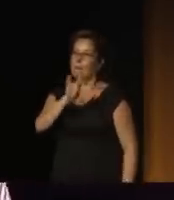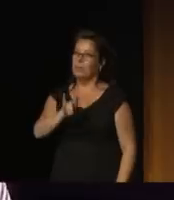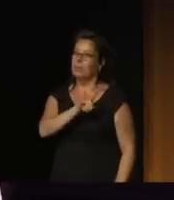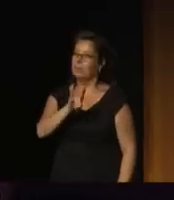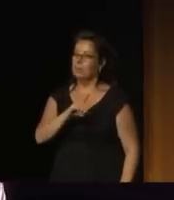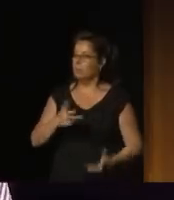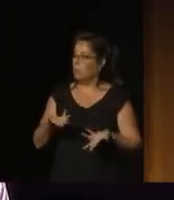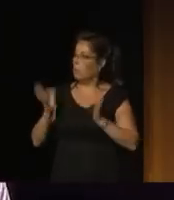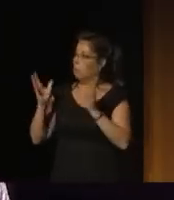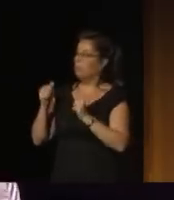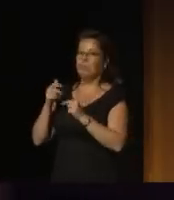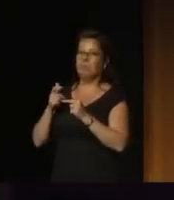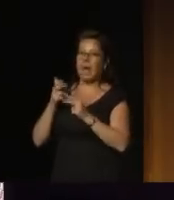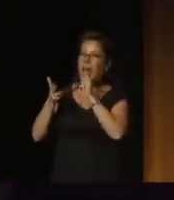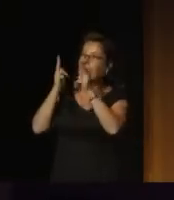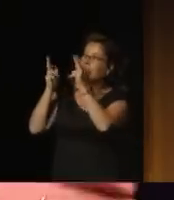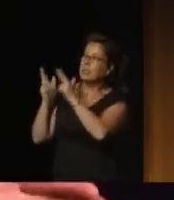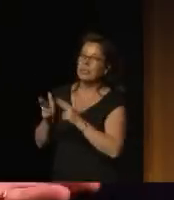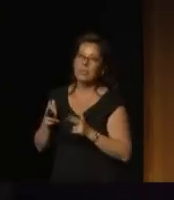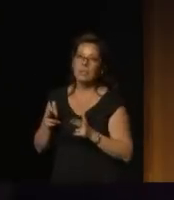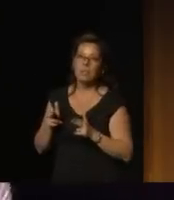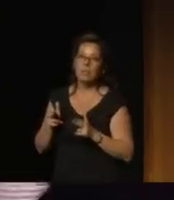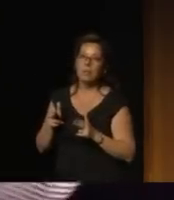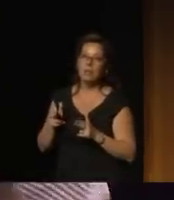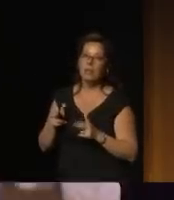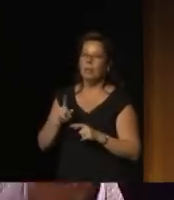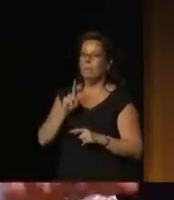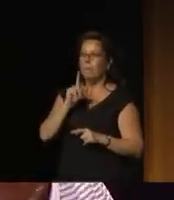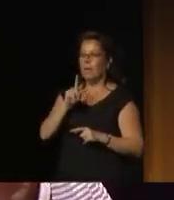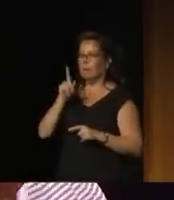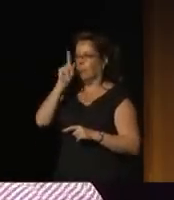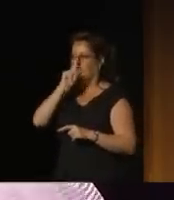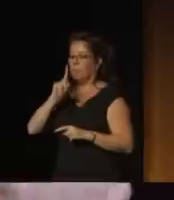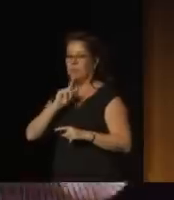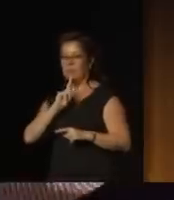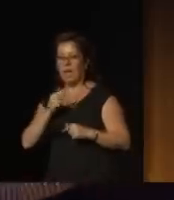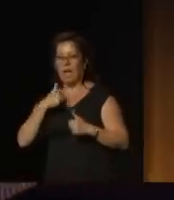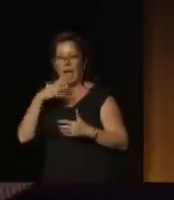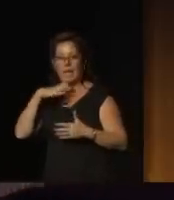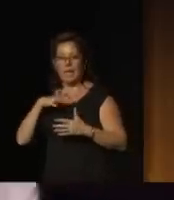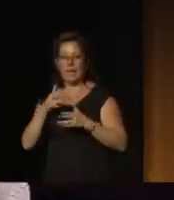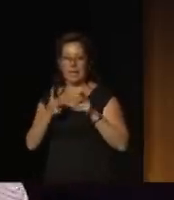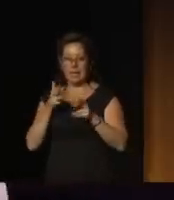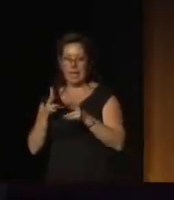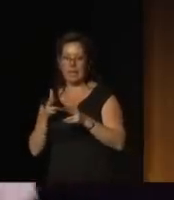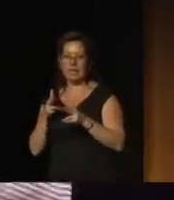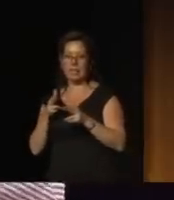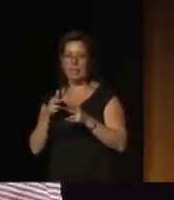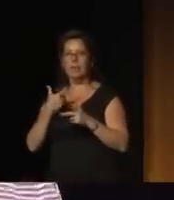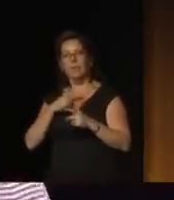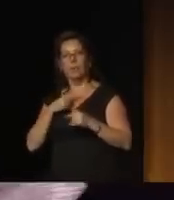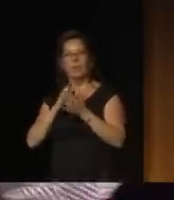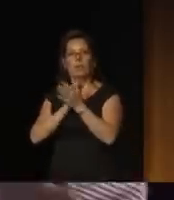is they started going against guns because of hunting. And I would argue with people, you know, and saying, you know, unless you're